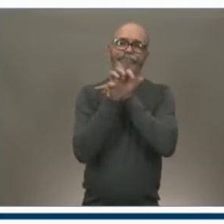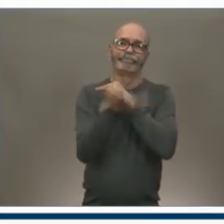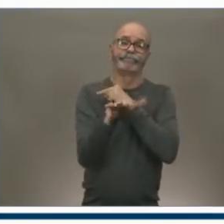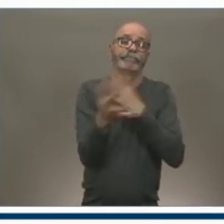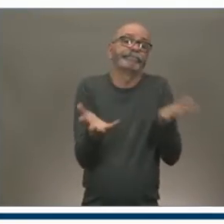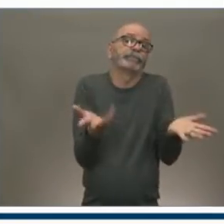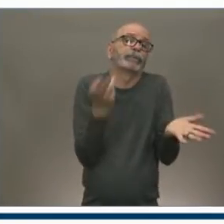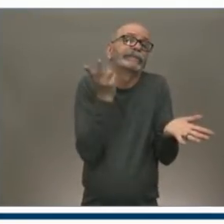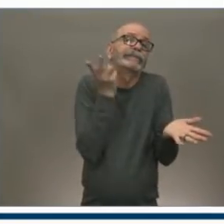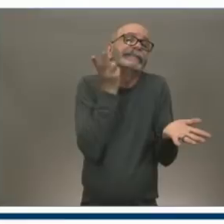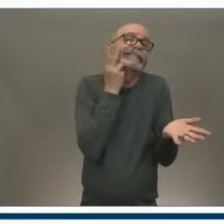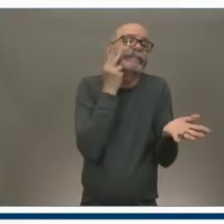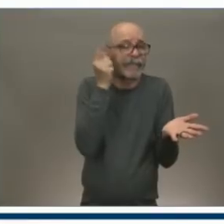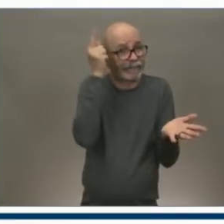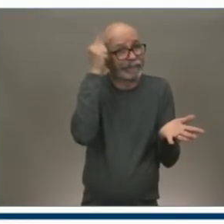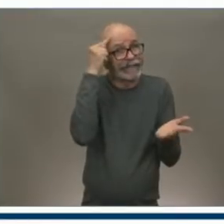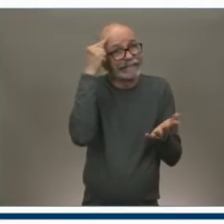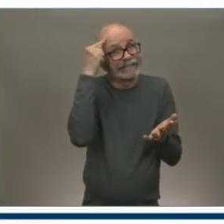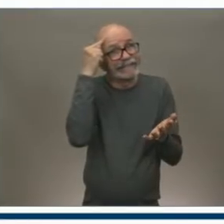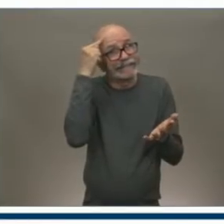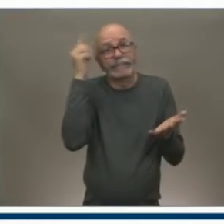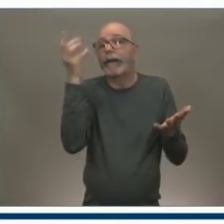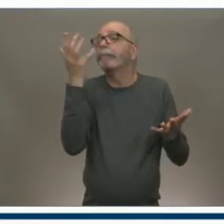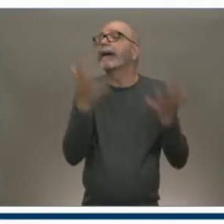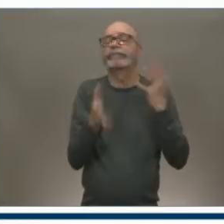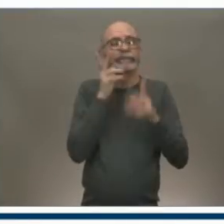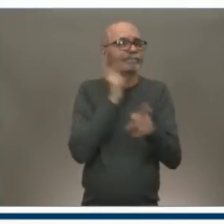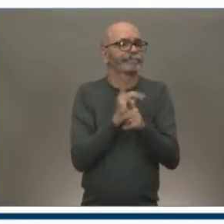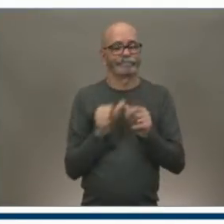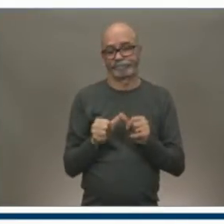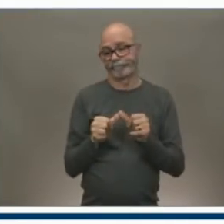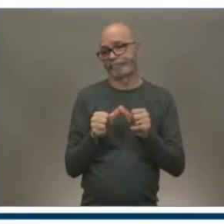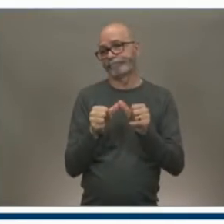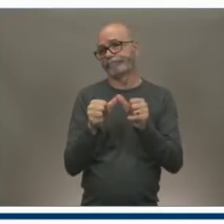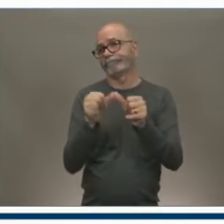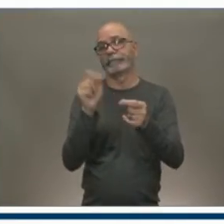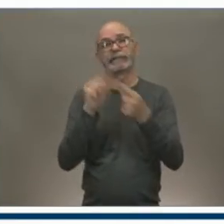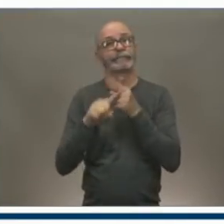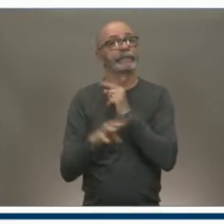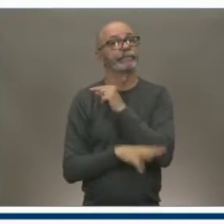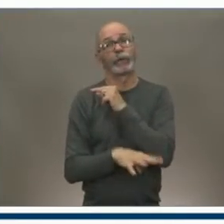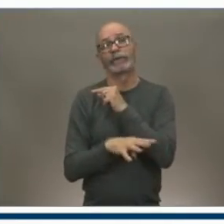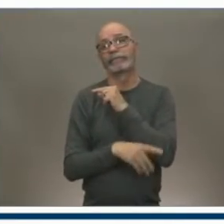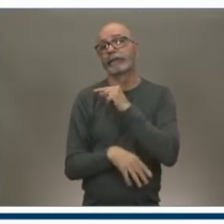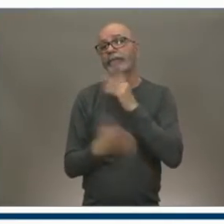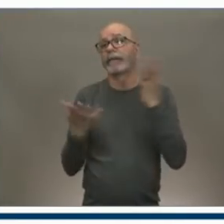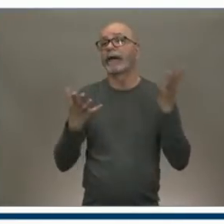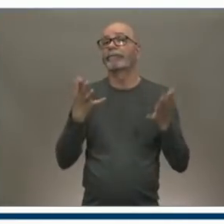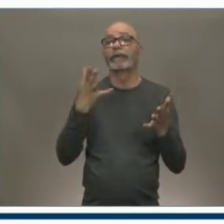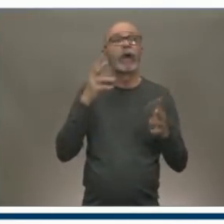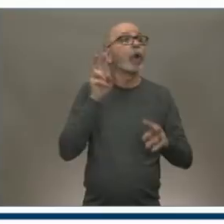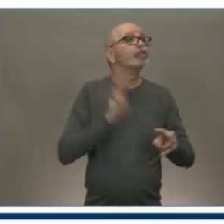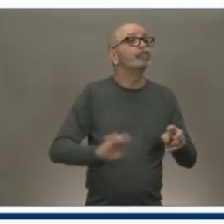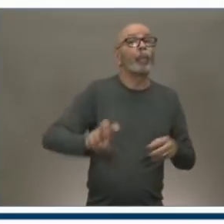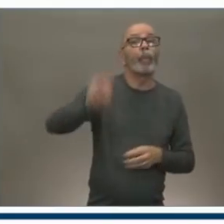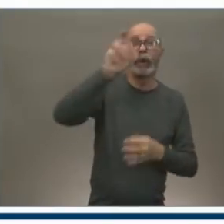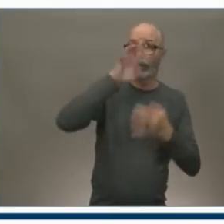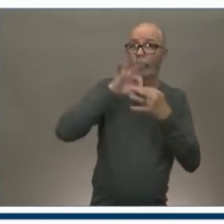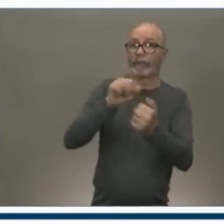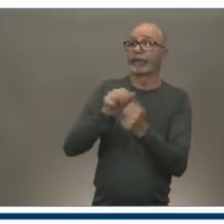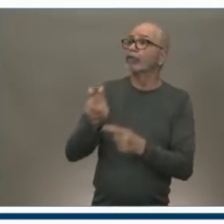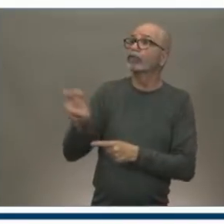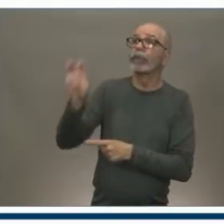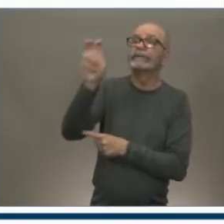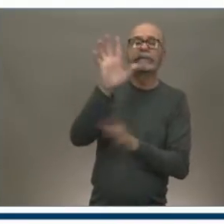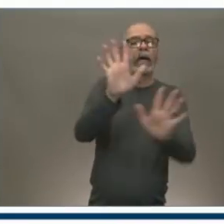your thinking on that. And certainly from the tourism sector, I said, we're going to have to remain very careful about people